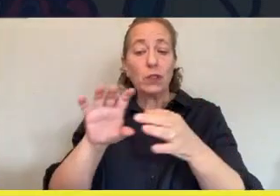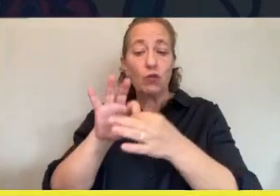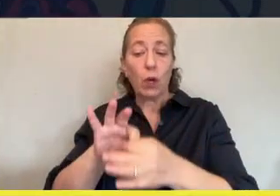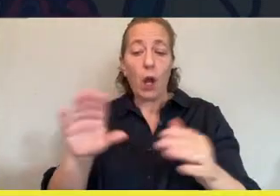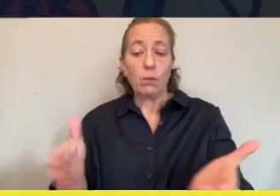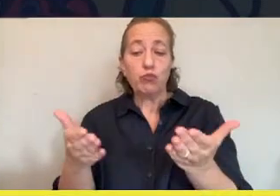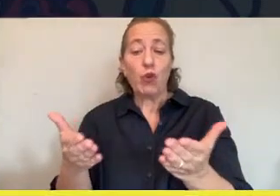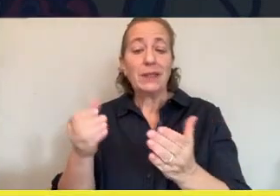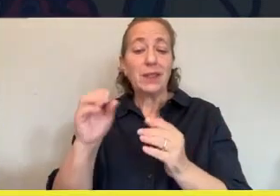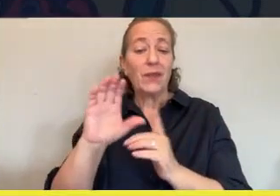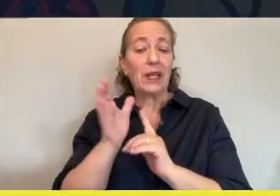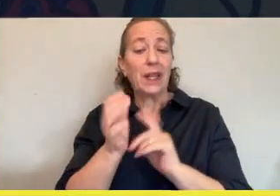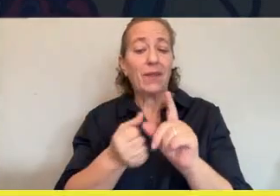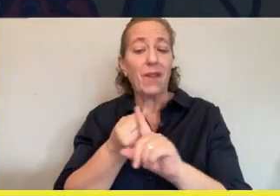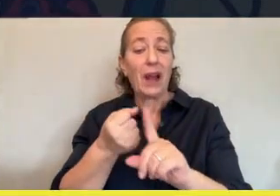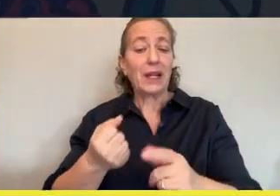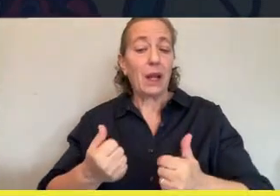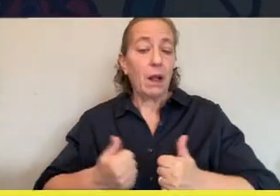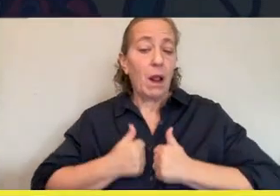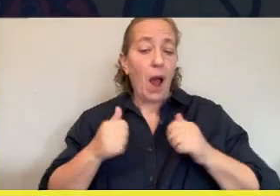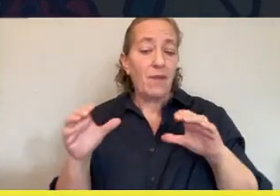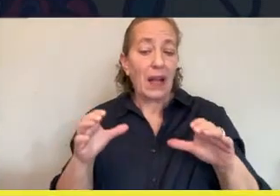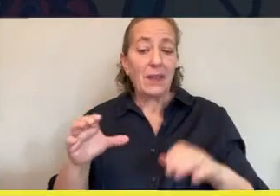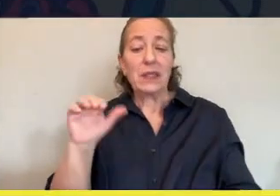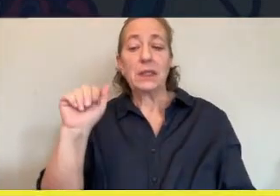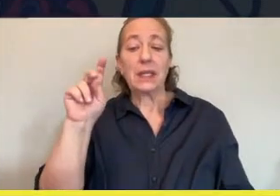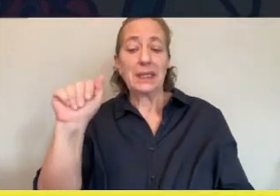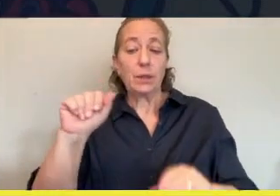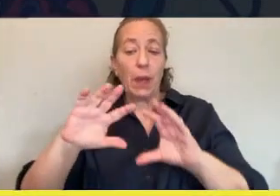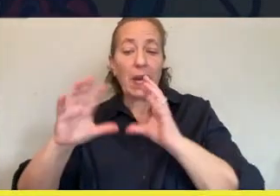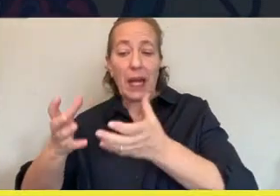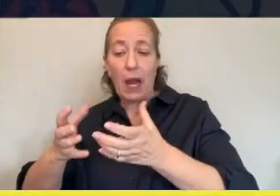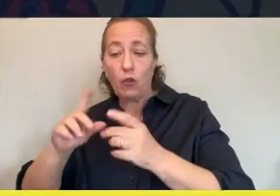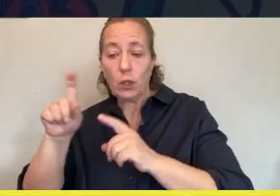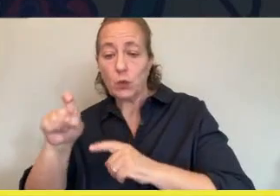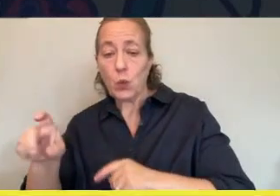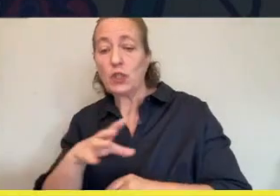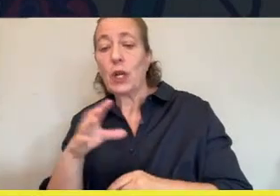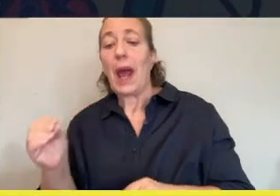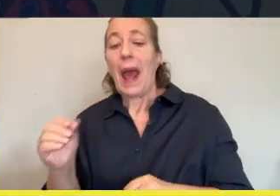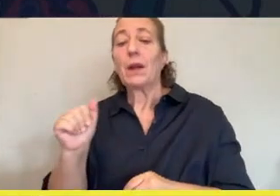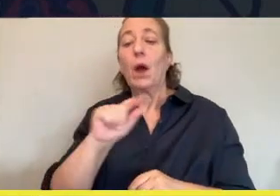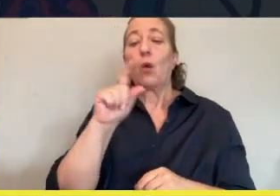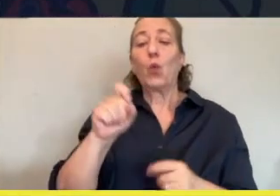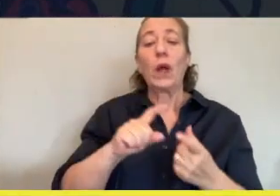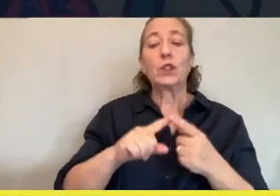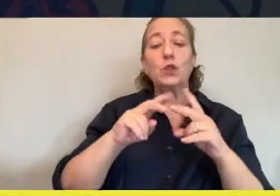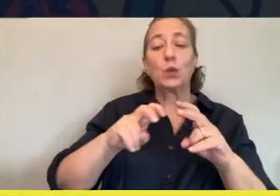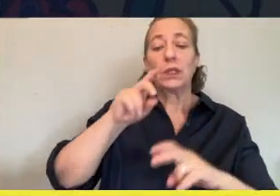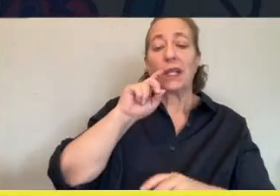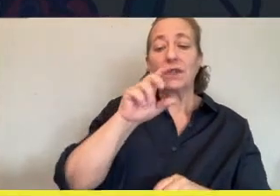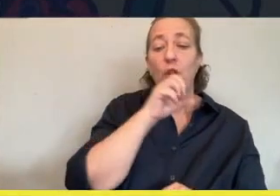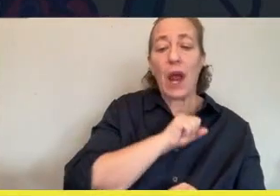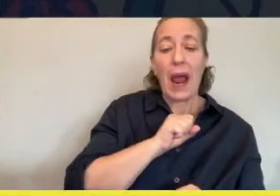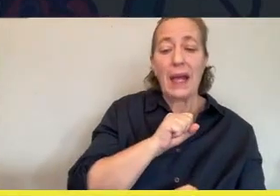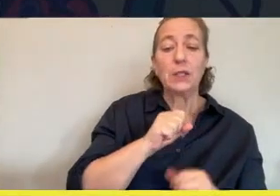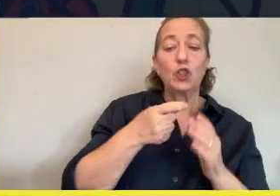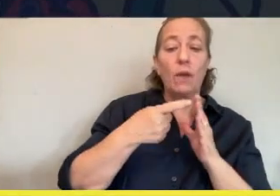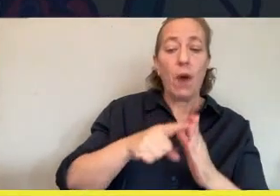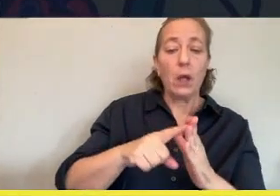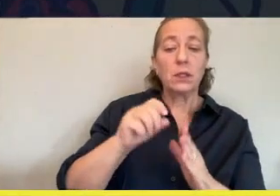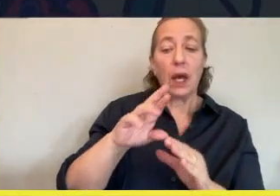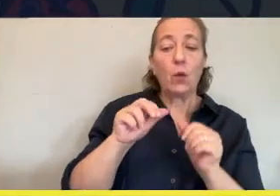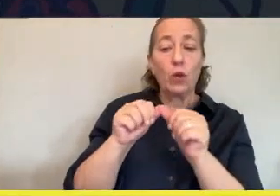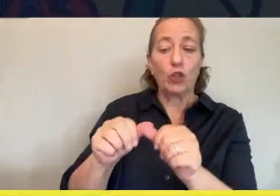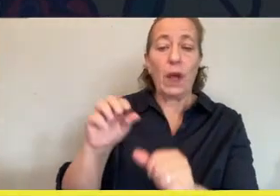condition affecting life activities, a disability categorization question, and a question to assess age of onset or duration of